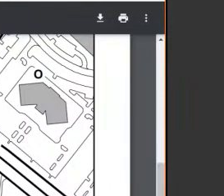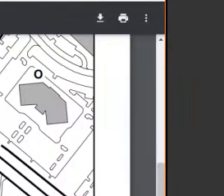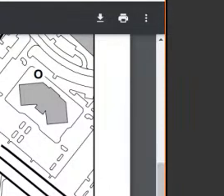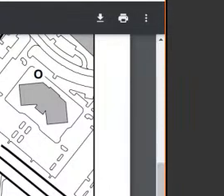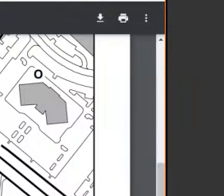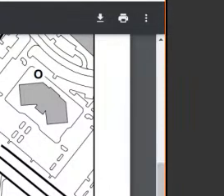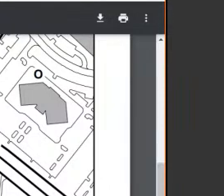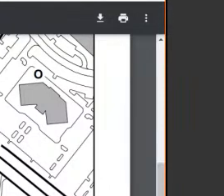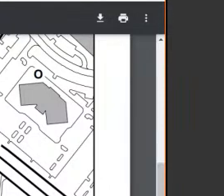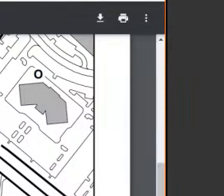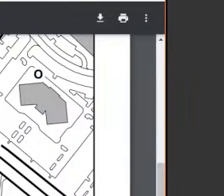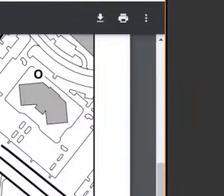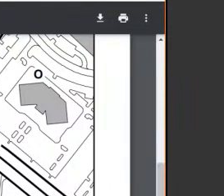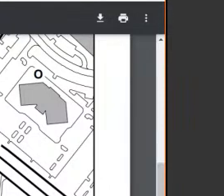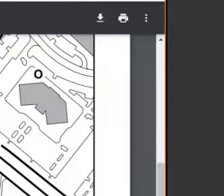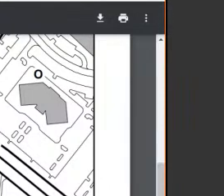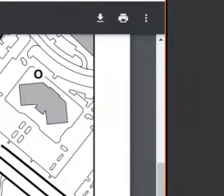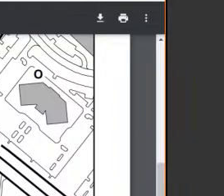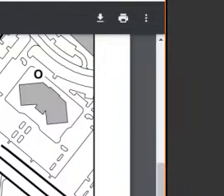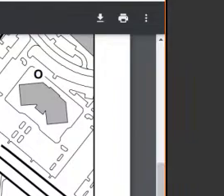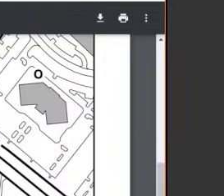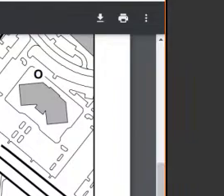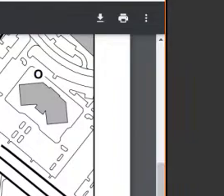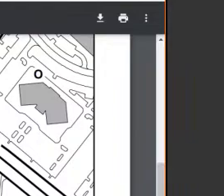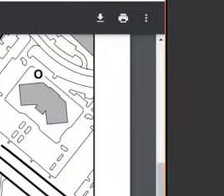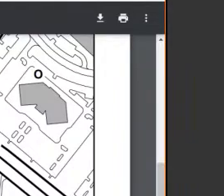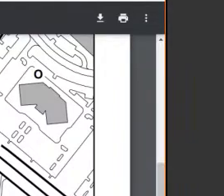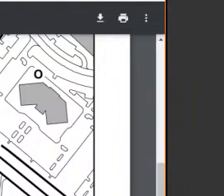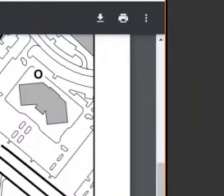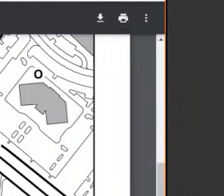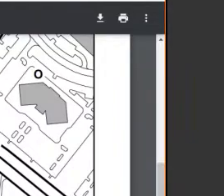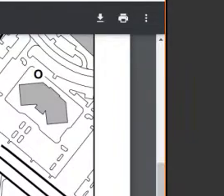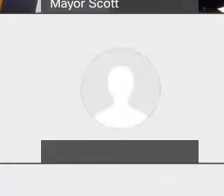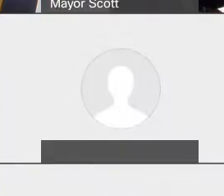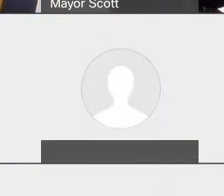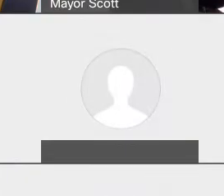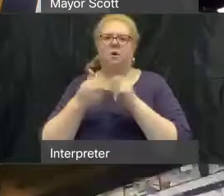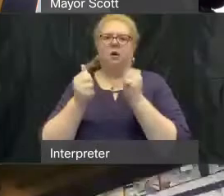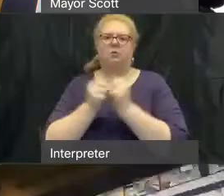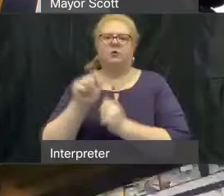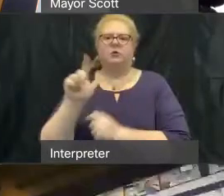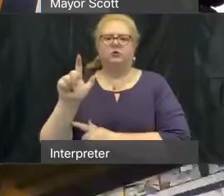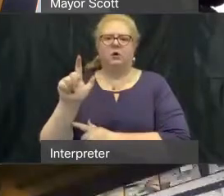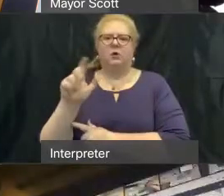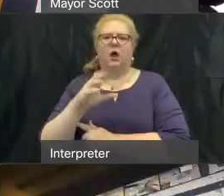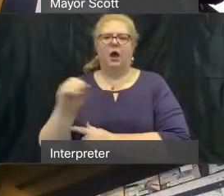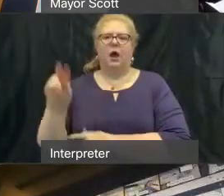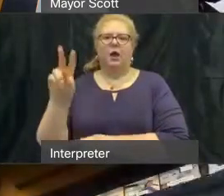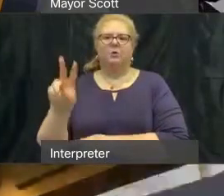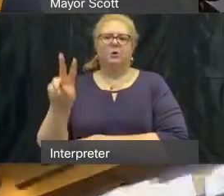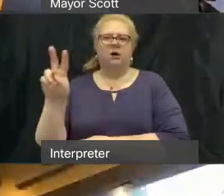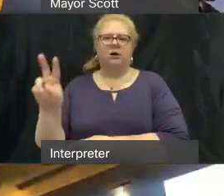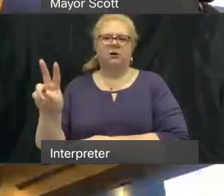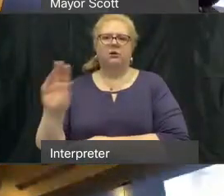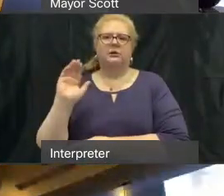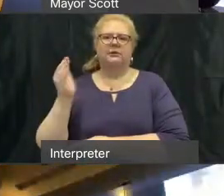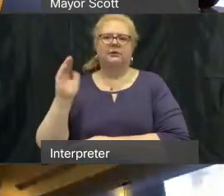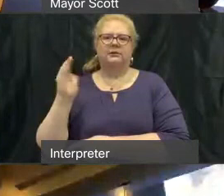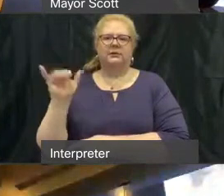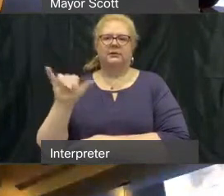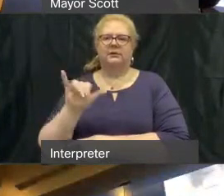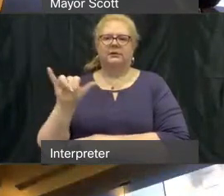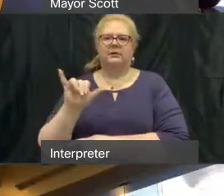Director Adcock. Yes, Mayor, I have a real problem with 21 and 22. It seems like that